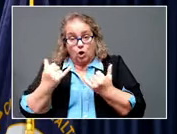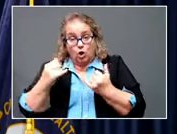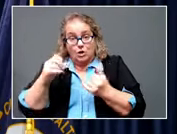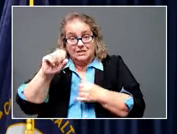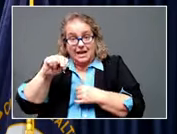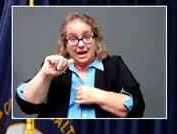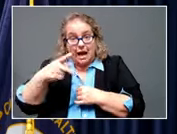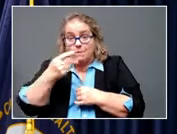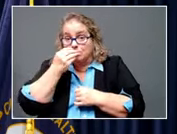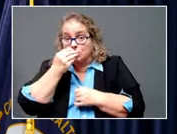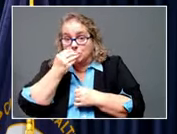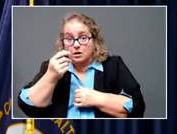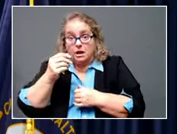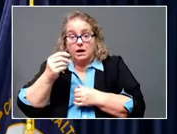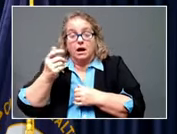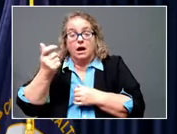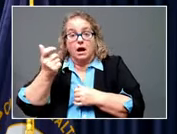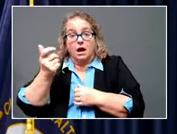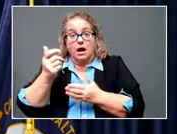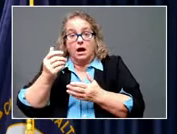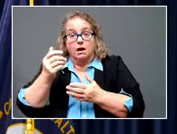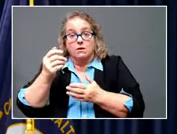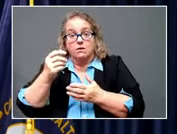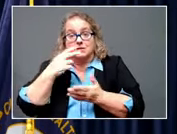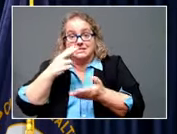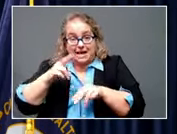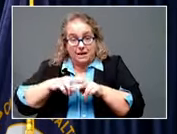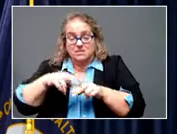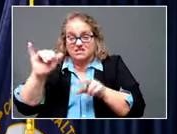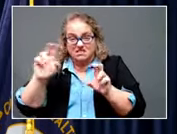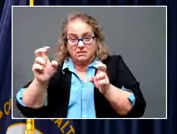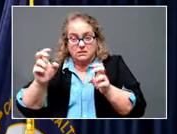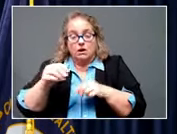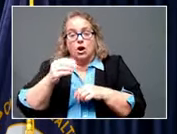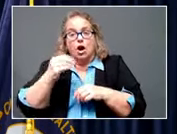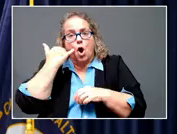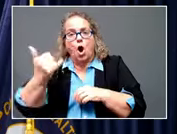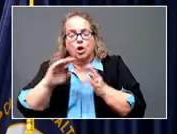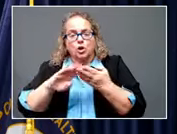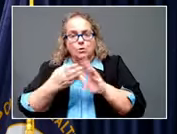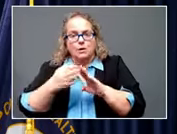benefit replacement by calling the Department of Community-Based Services at